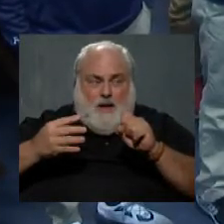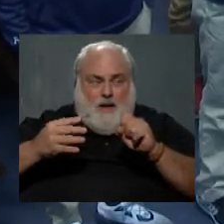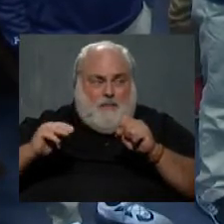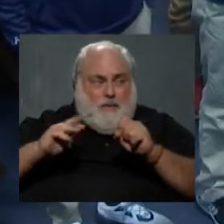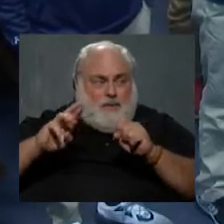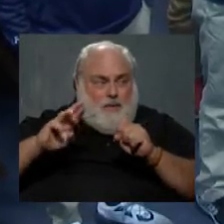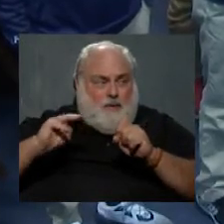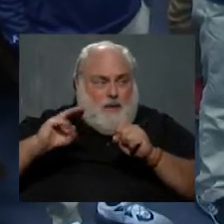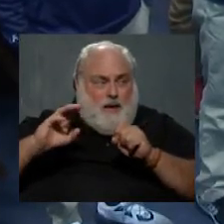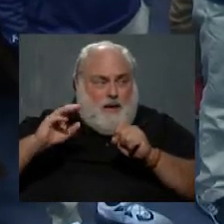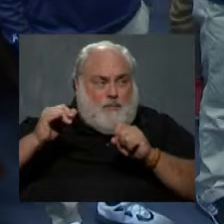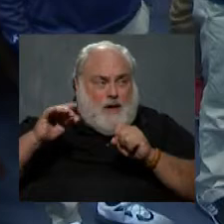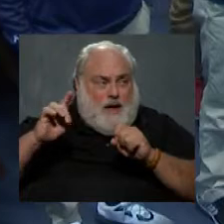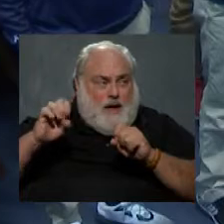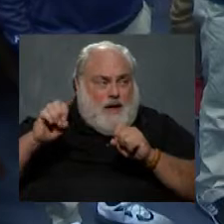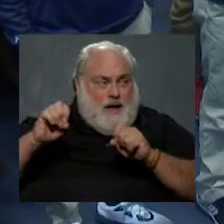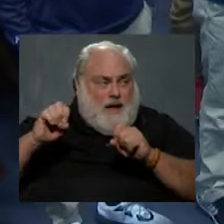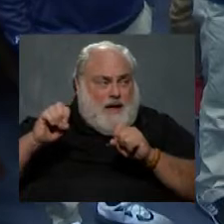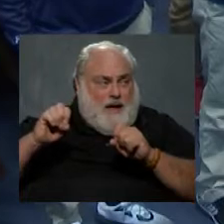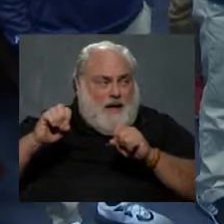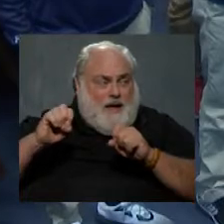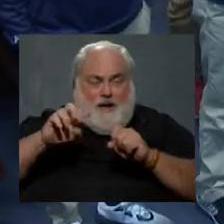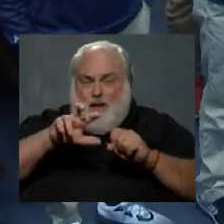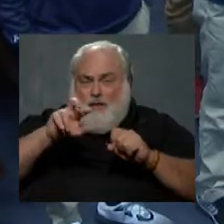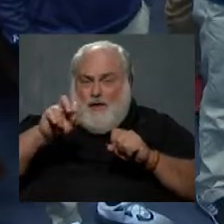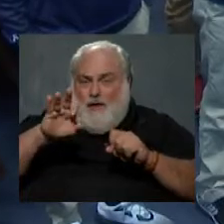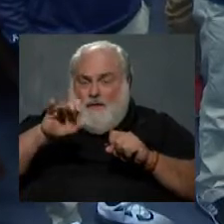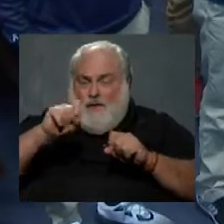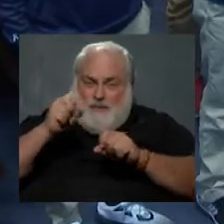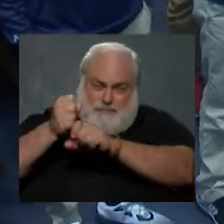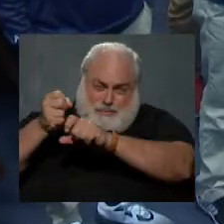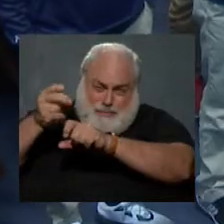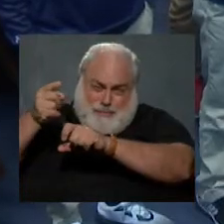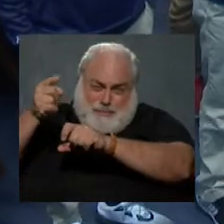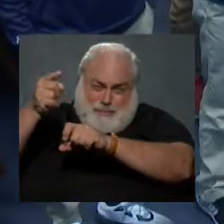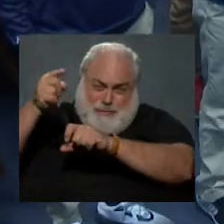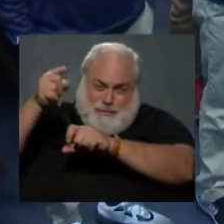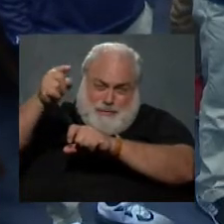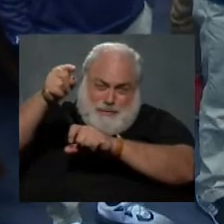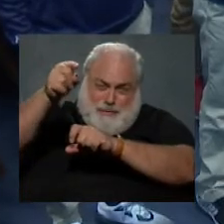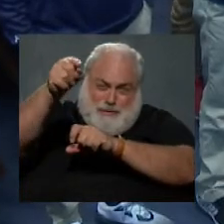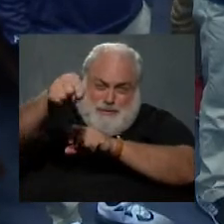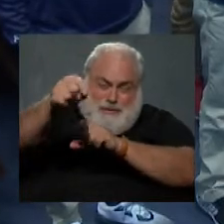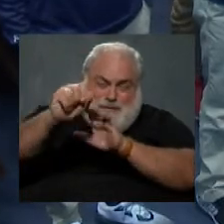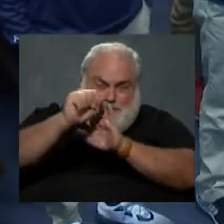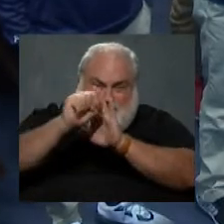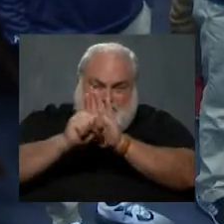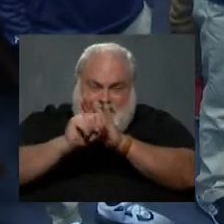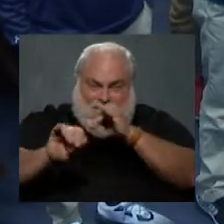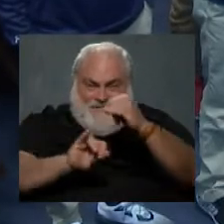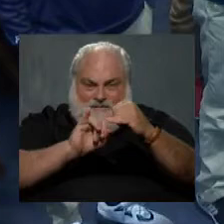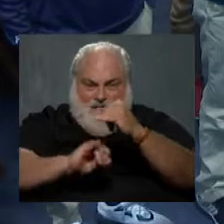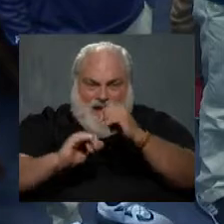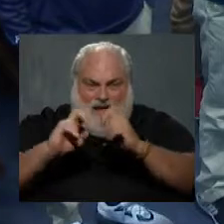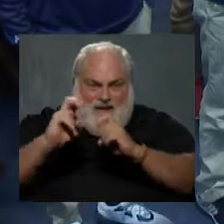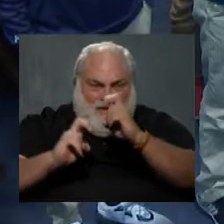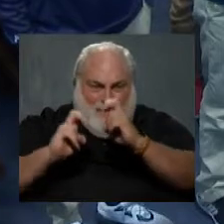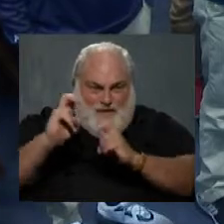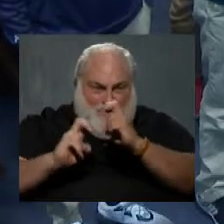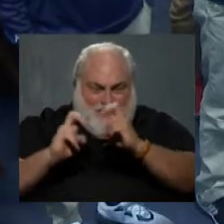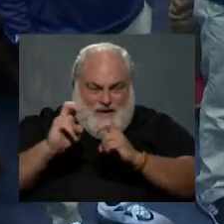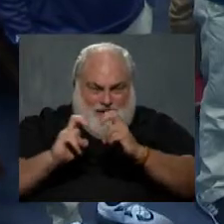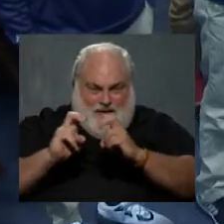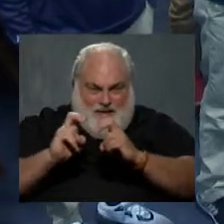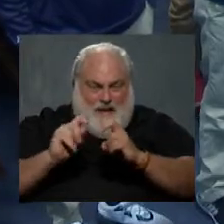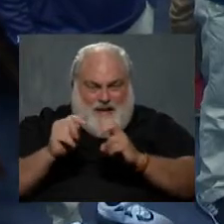McBride here hits about a 30-foot shot at the buzzer so that we got to go to the state finals. And then in the